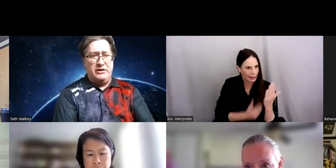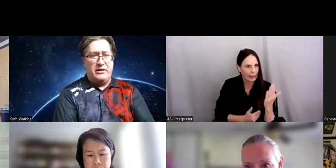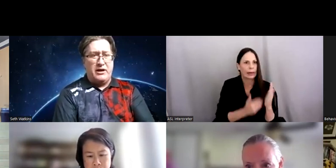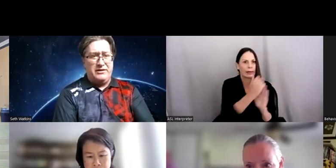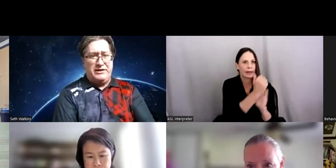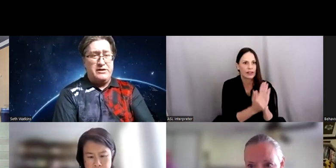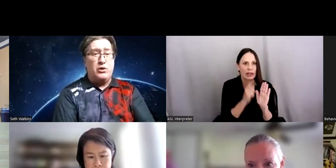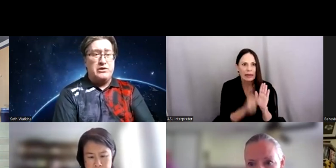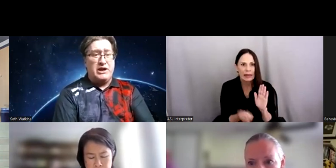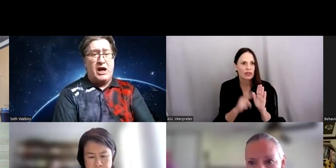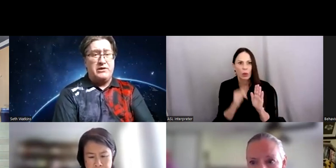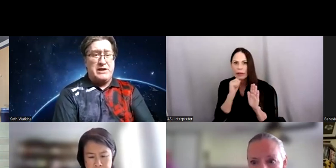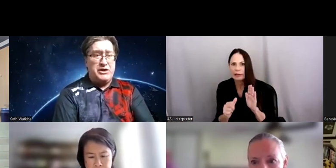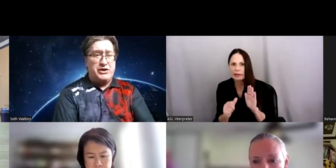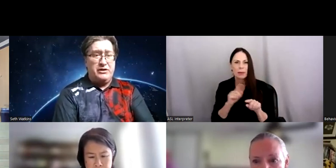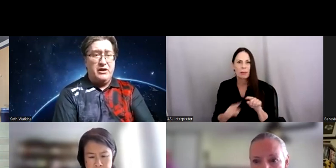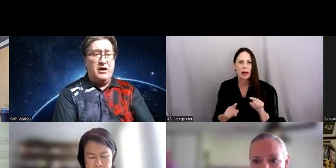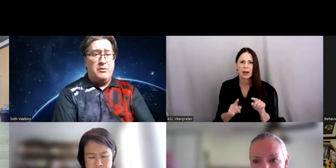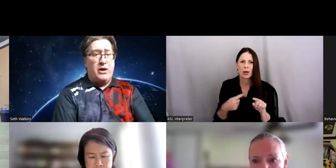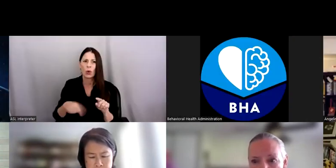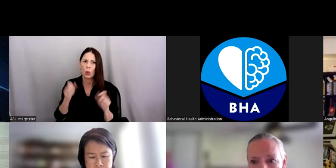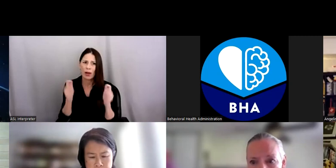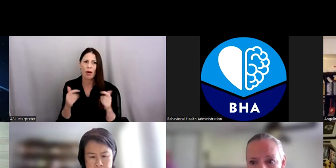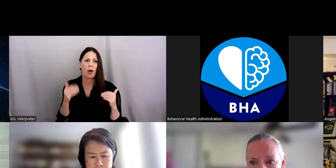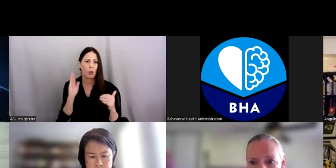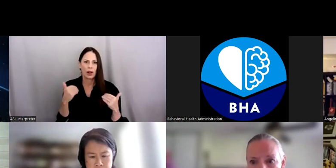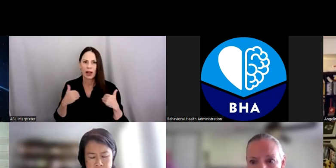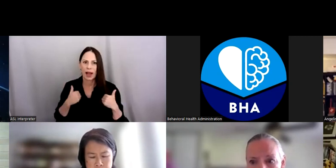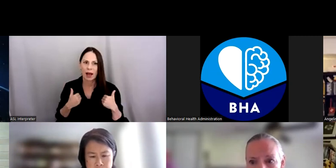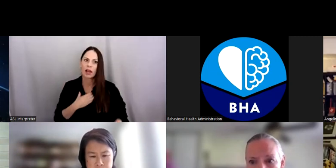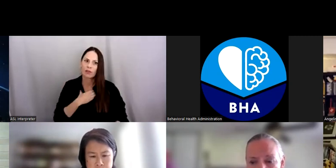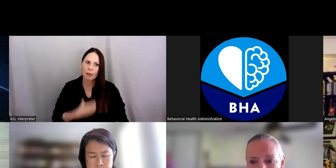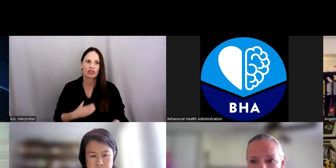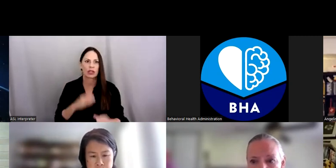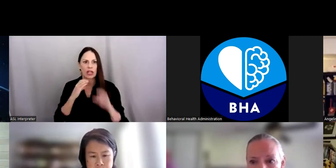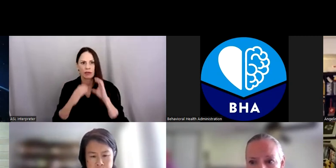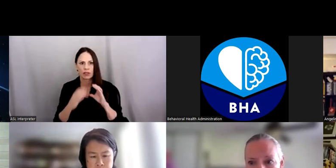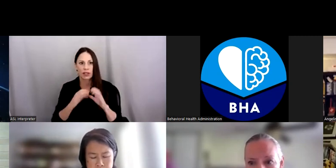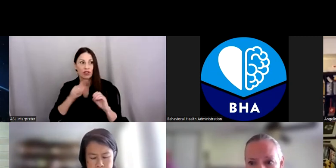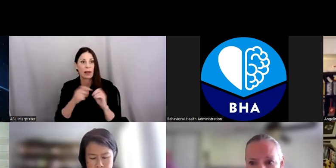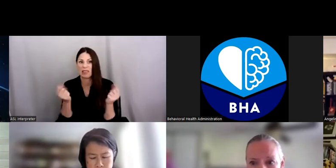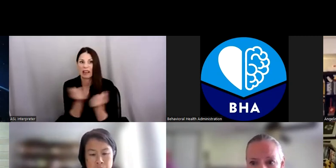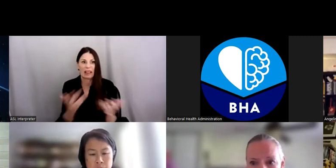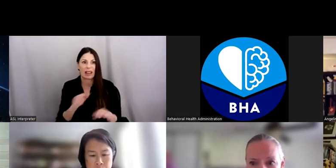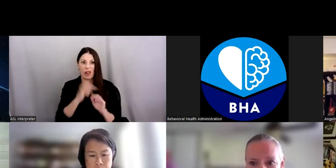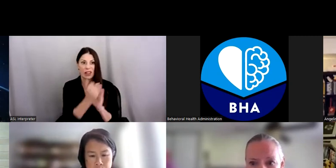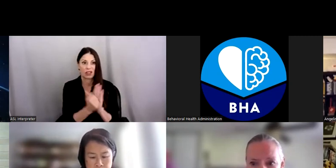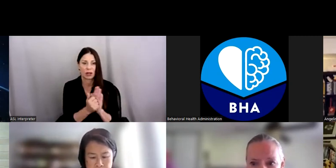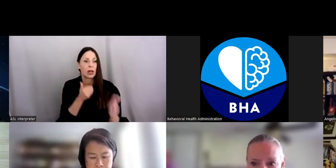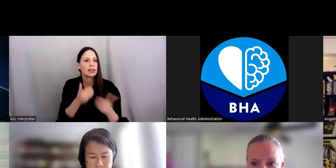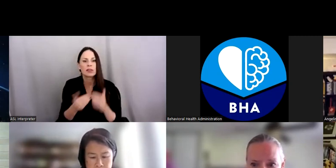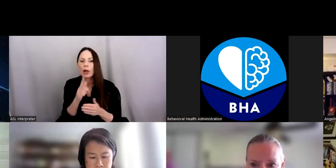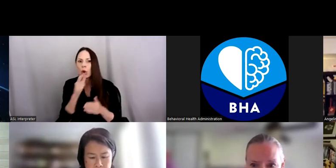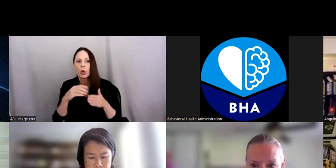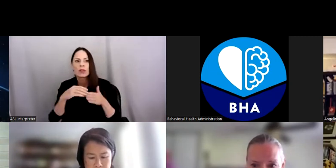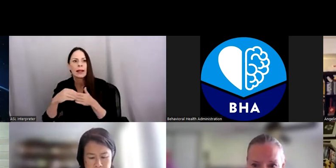passionate discourse and conversation about anything on the agenda. And no matter who's like leading the meeting or chairing